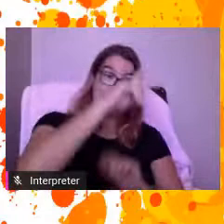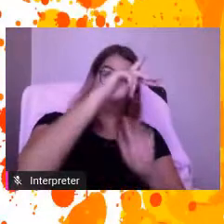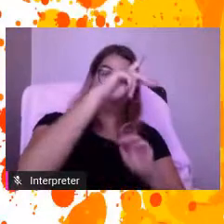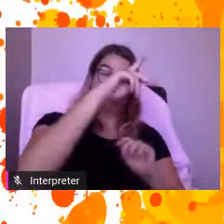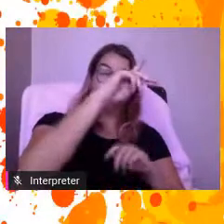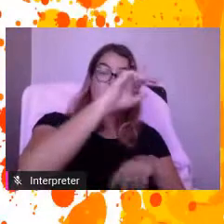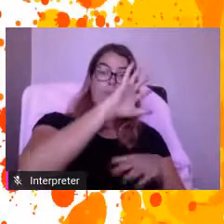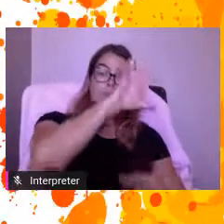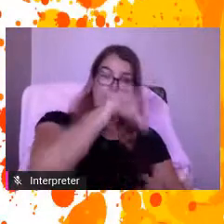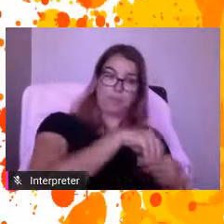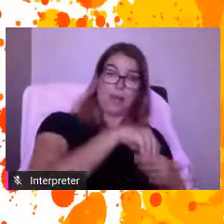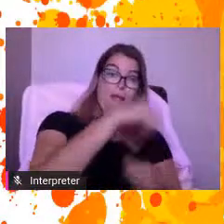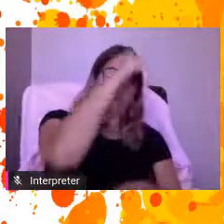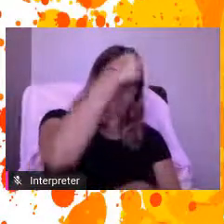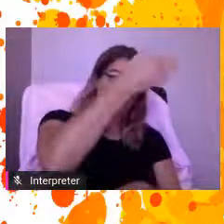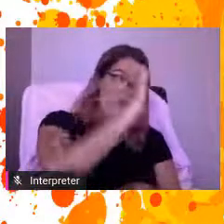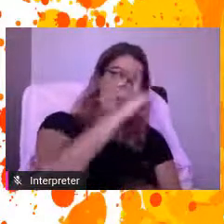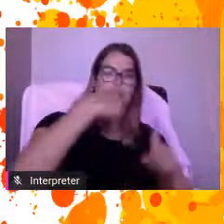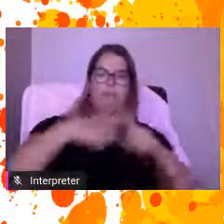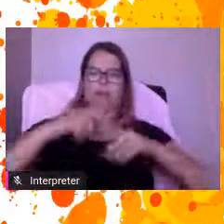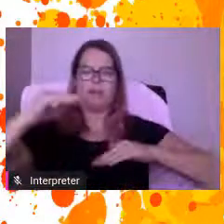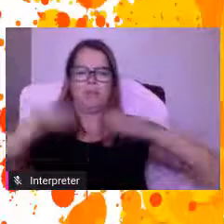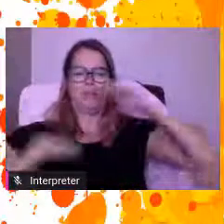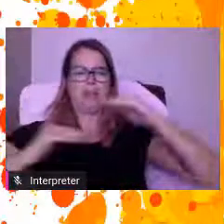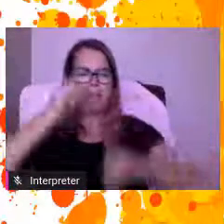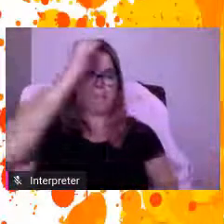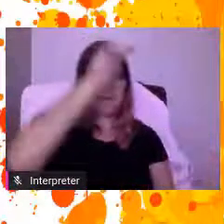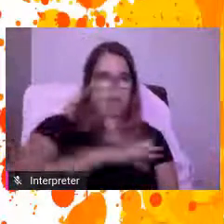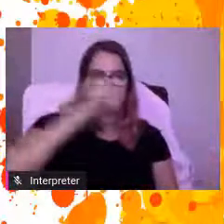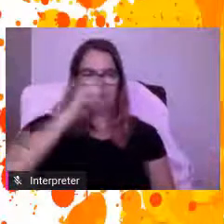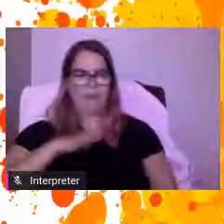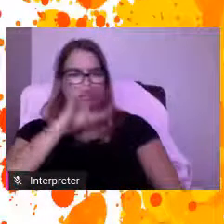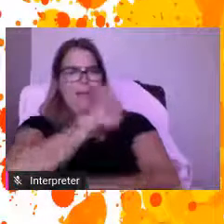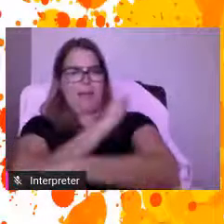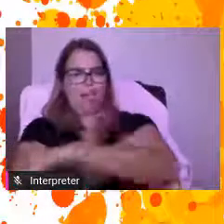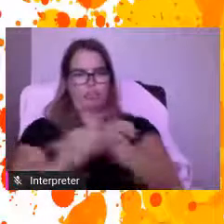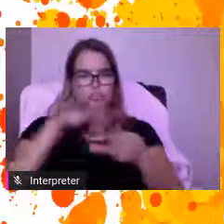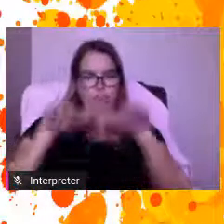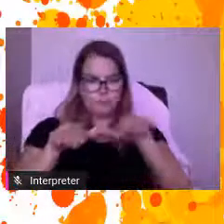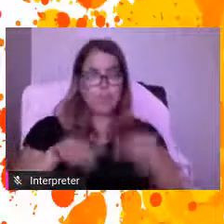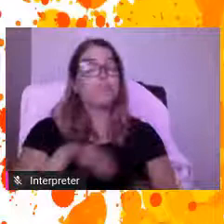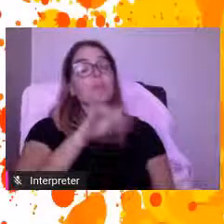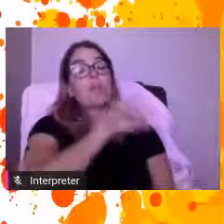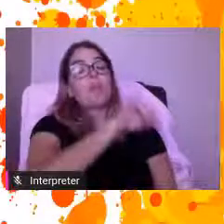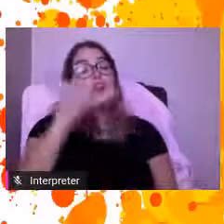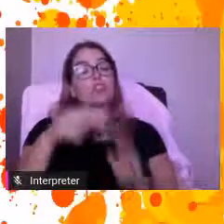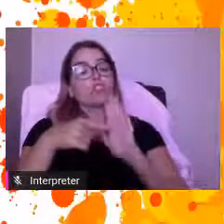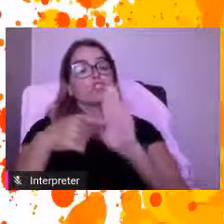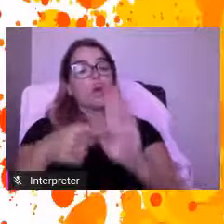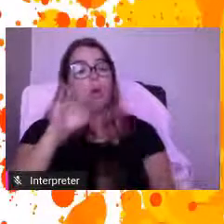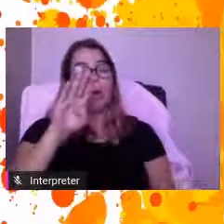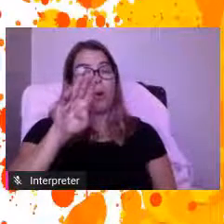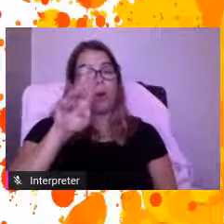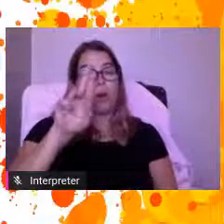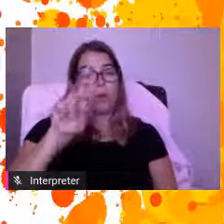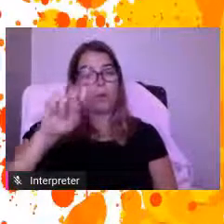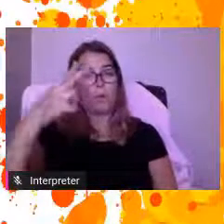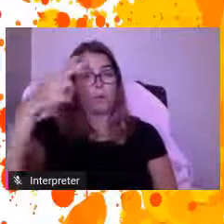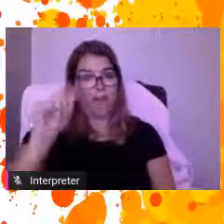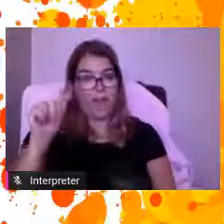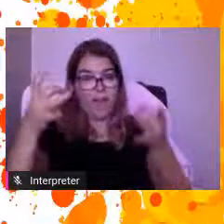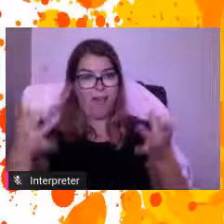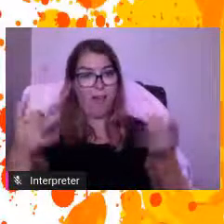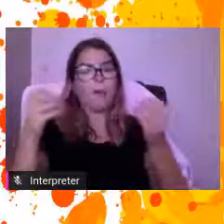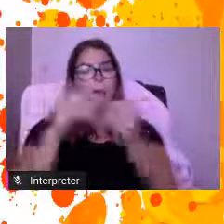of masculine and feminine energies. Gupta period artists also began depicting the Buddha more androgynously, with sloping